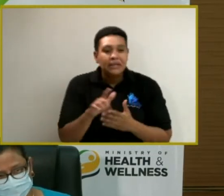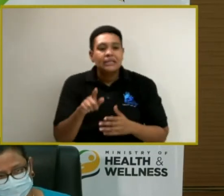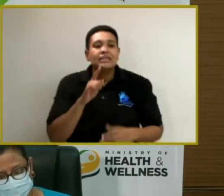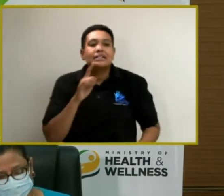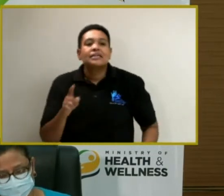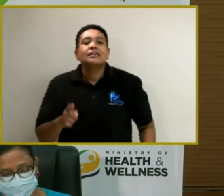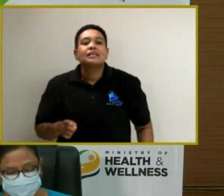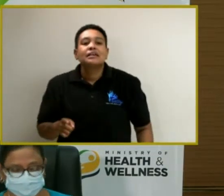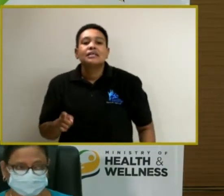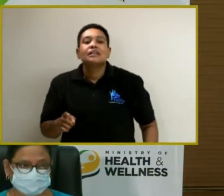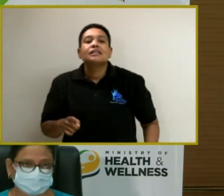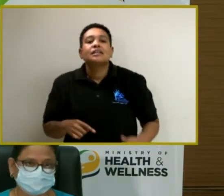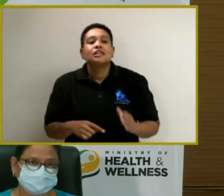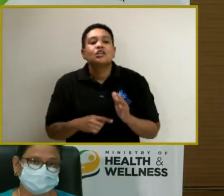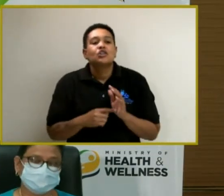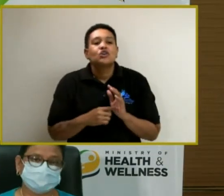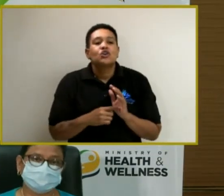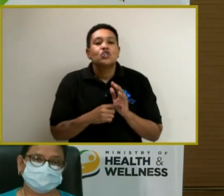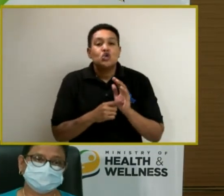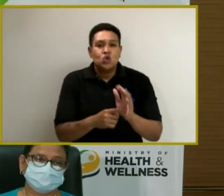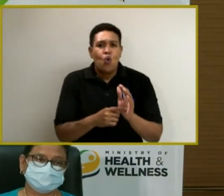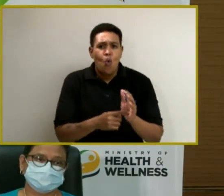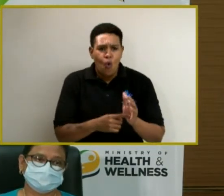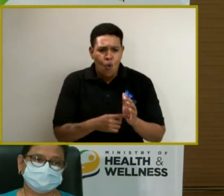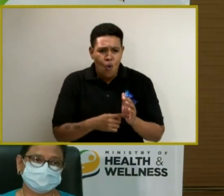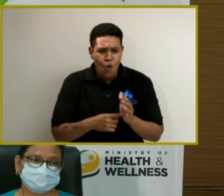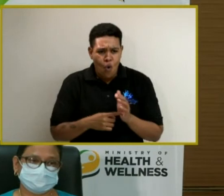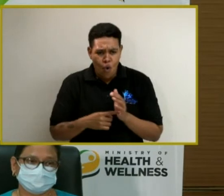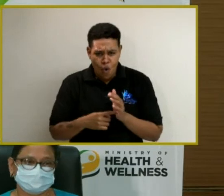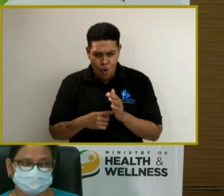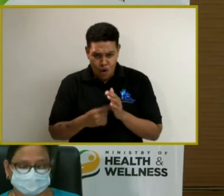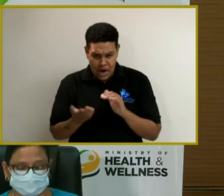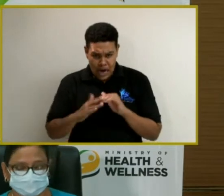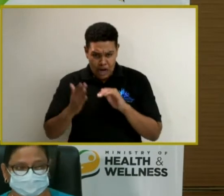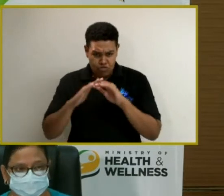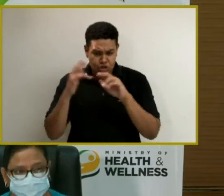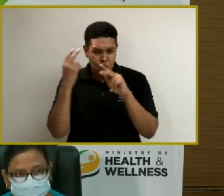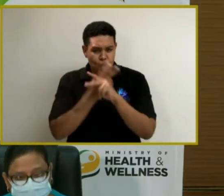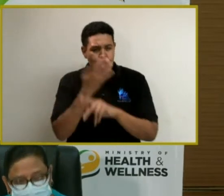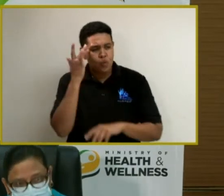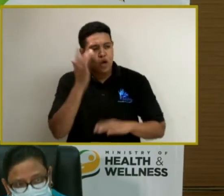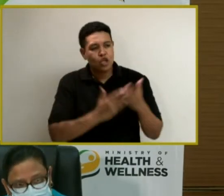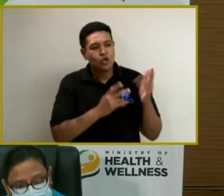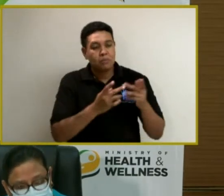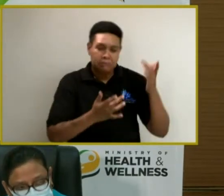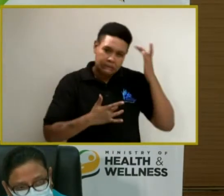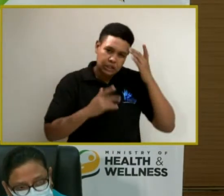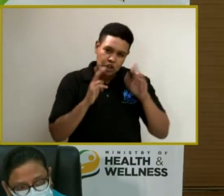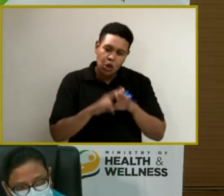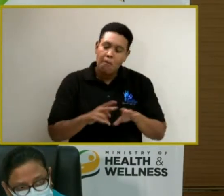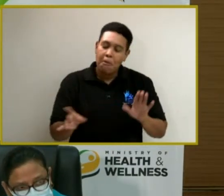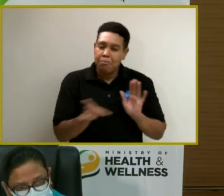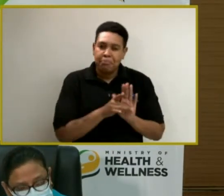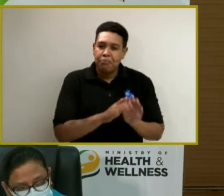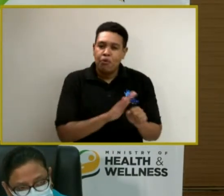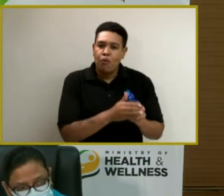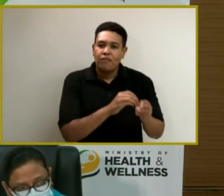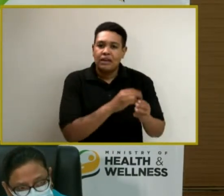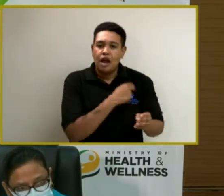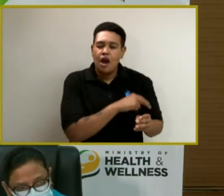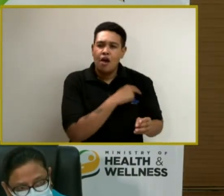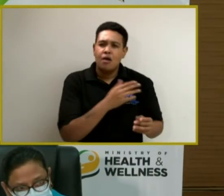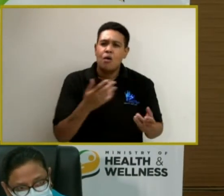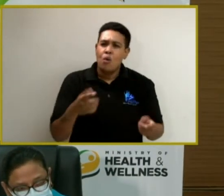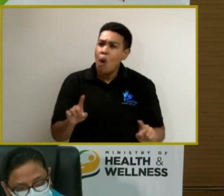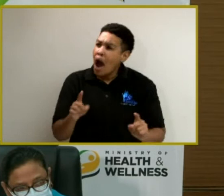inflating the hospitalization and causing the surge to appear much worse. The second question is, while the health systems are grappling with the current